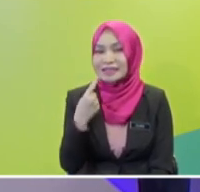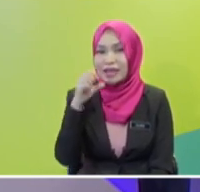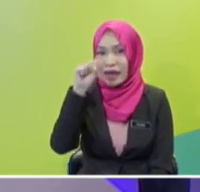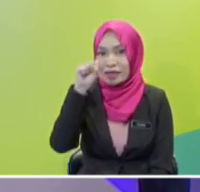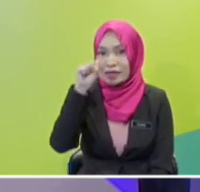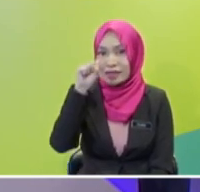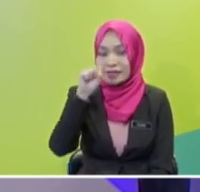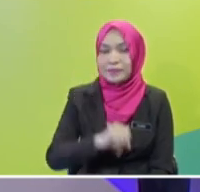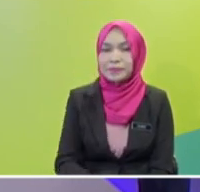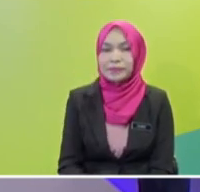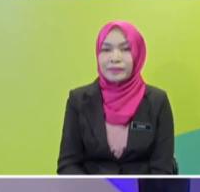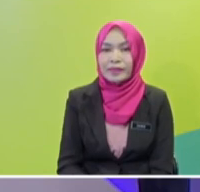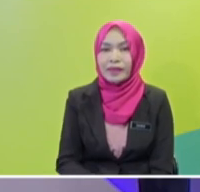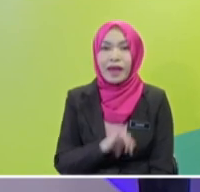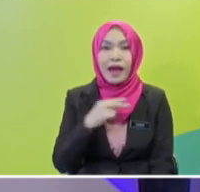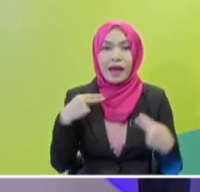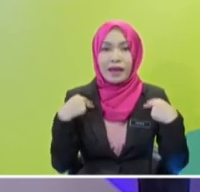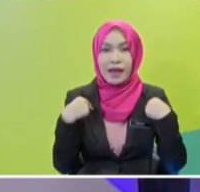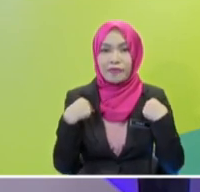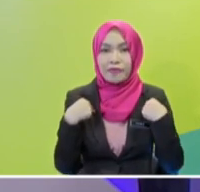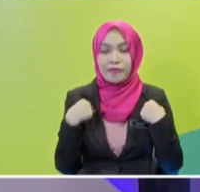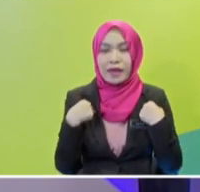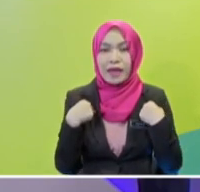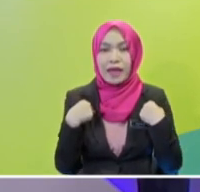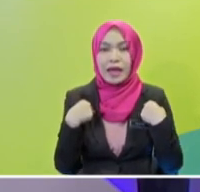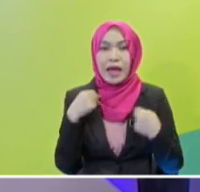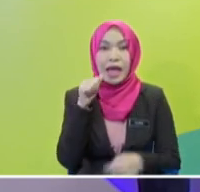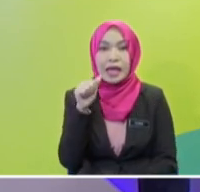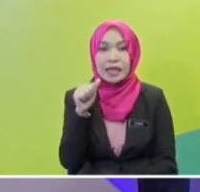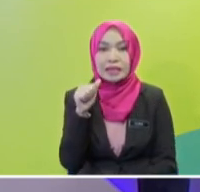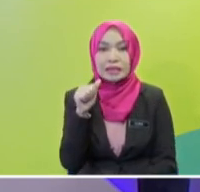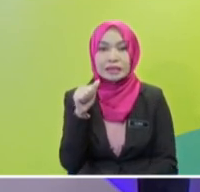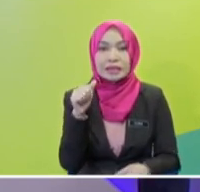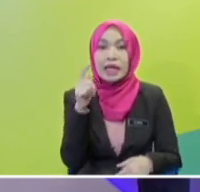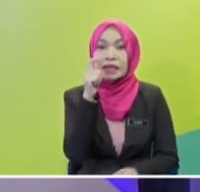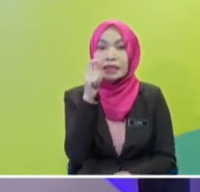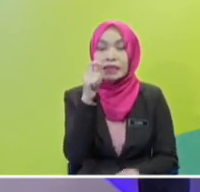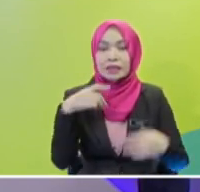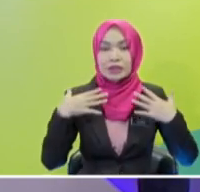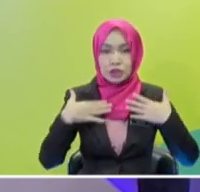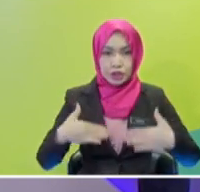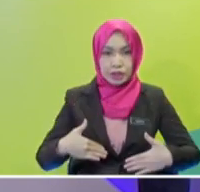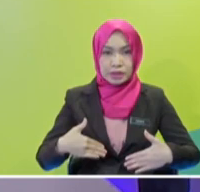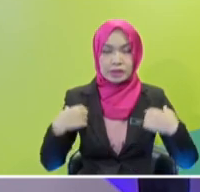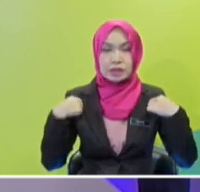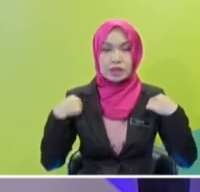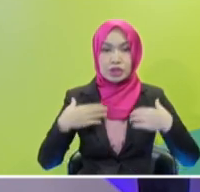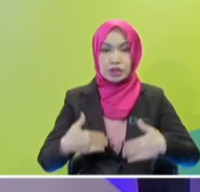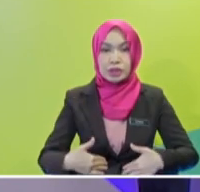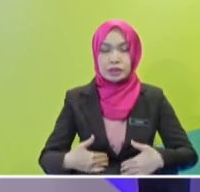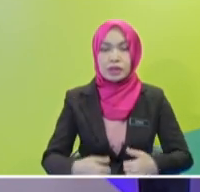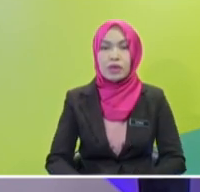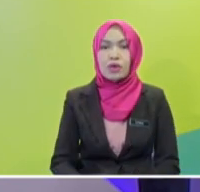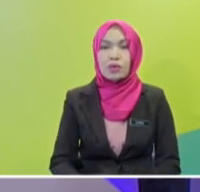Now, I have here with me a T-shirt. T-shirt. So, T-shirt starts with the letter